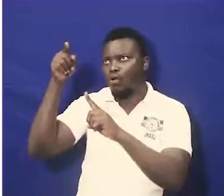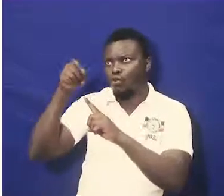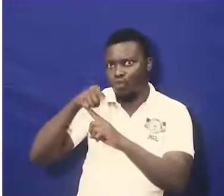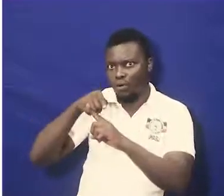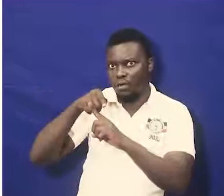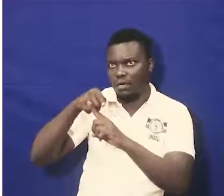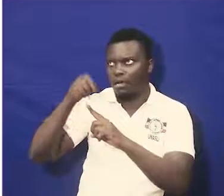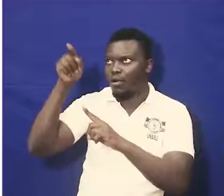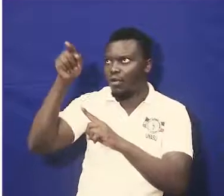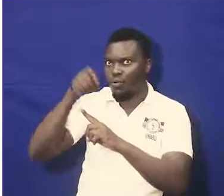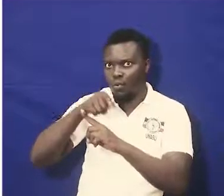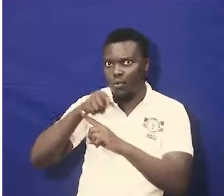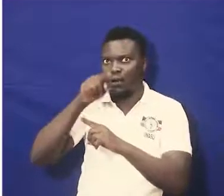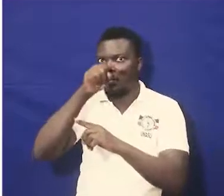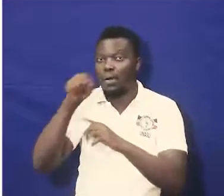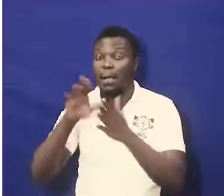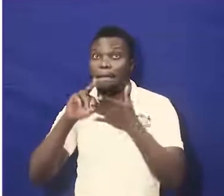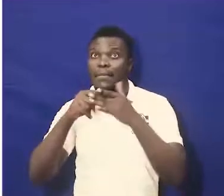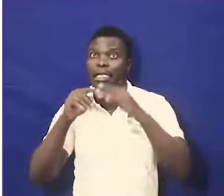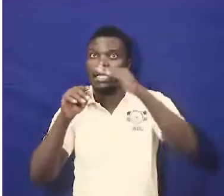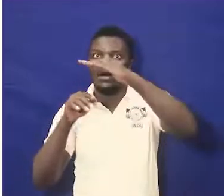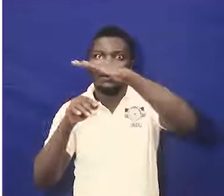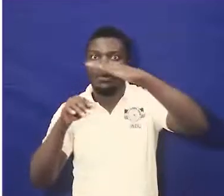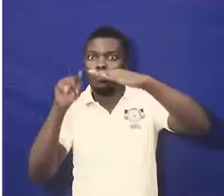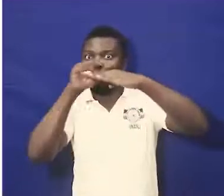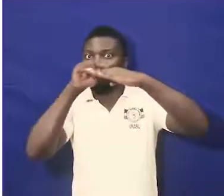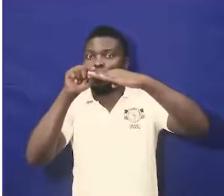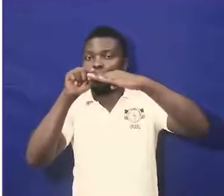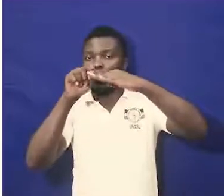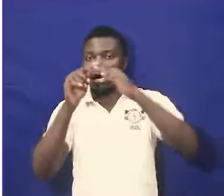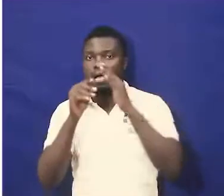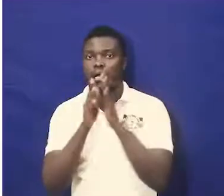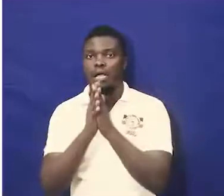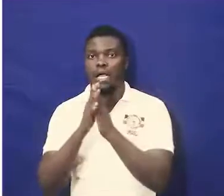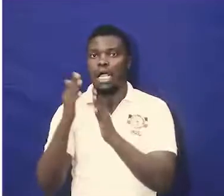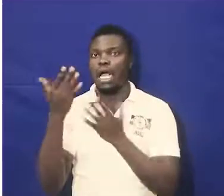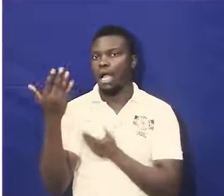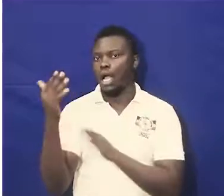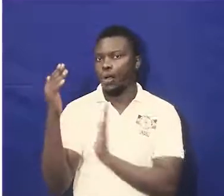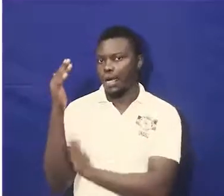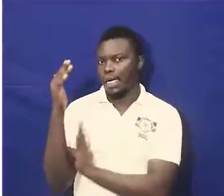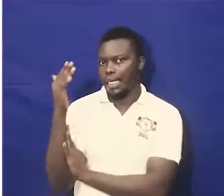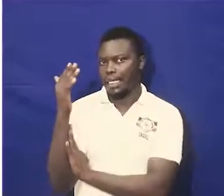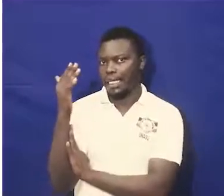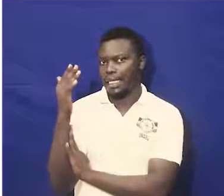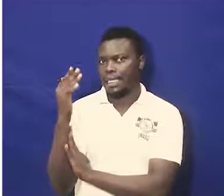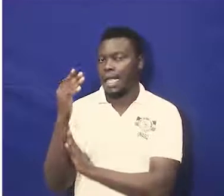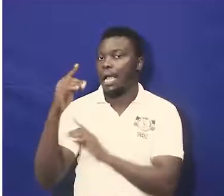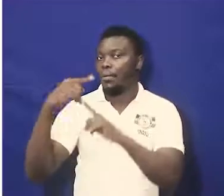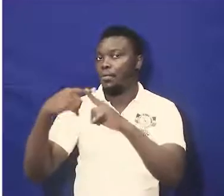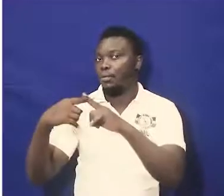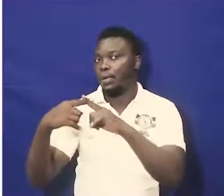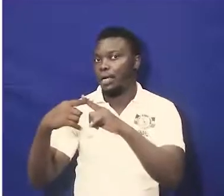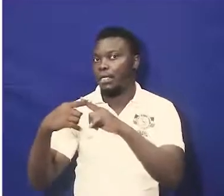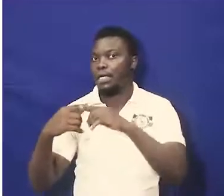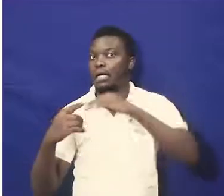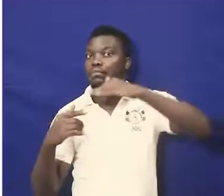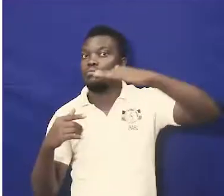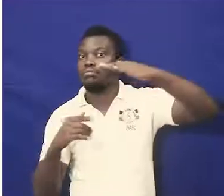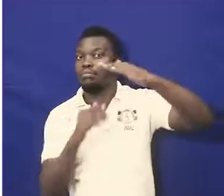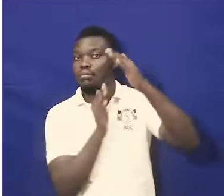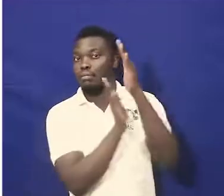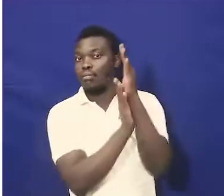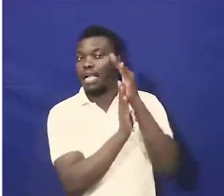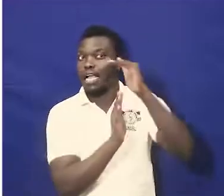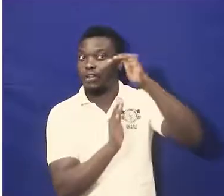that the denominator on the right is going to be multiplied by the numerator on the